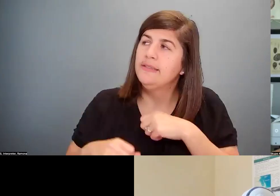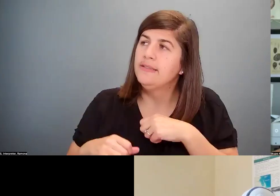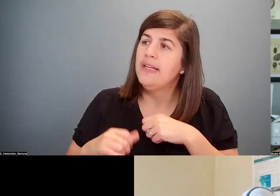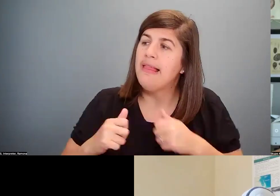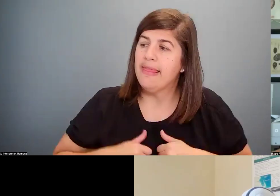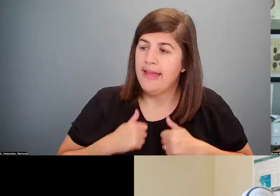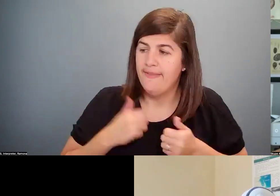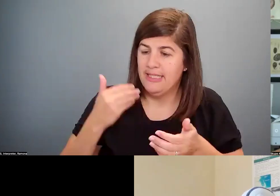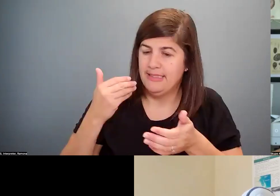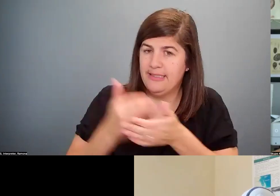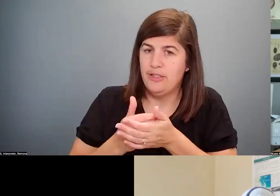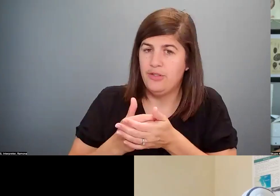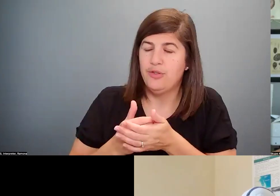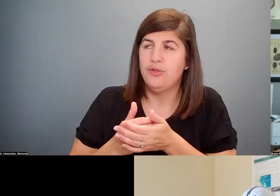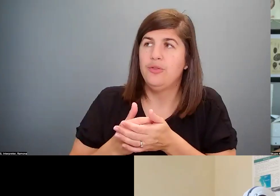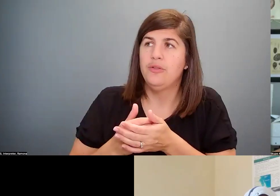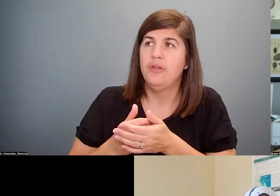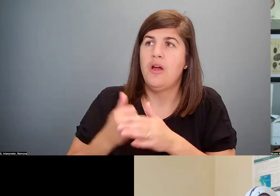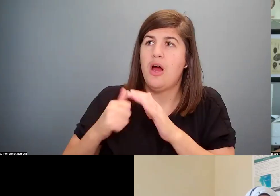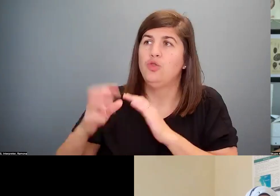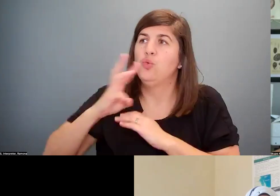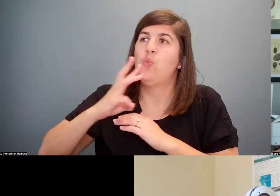live near underwater volcanoes?